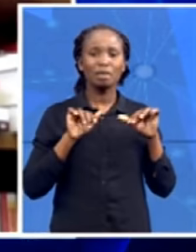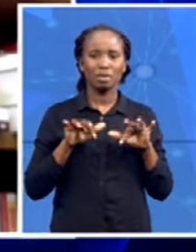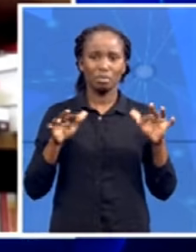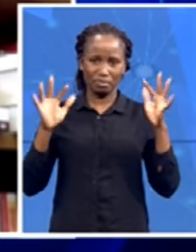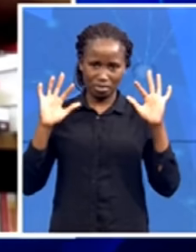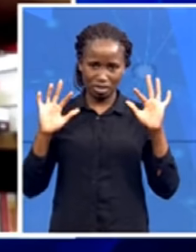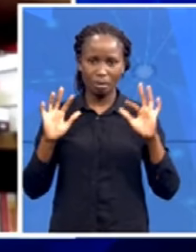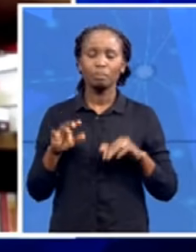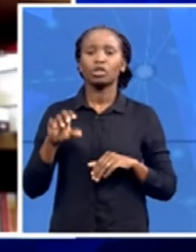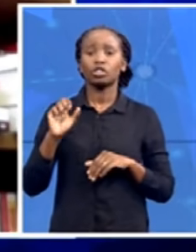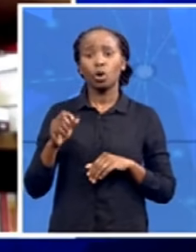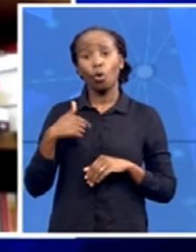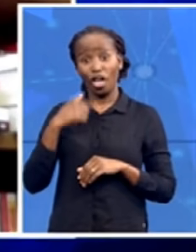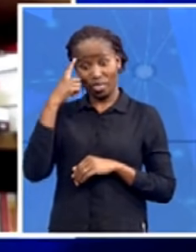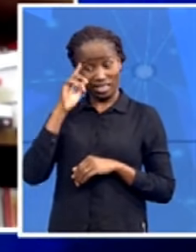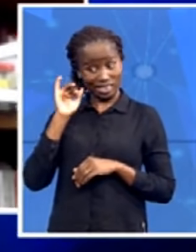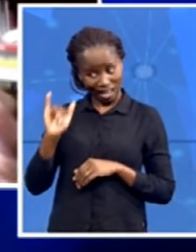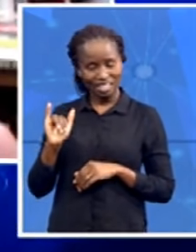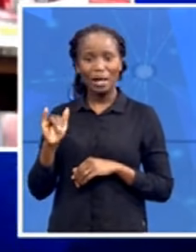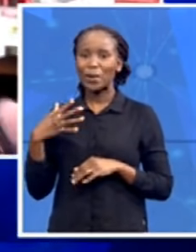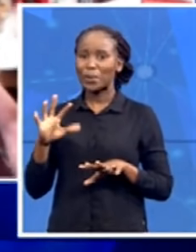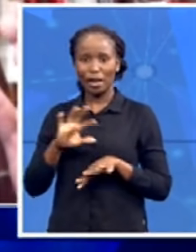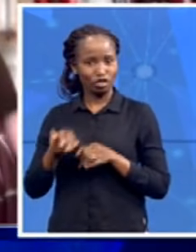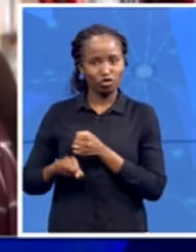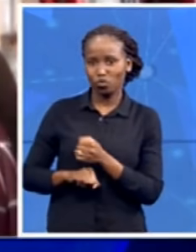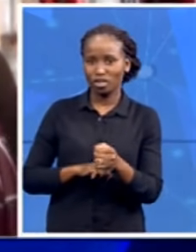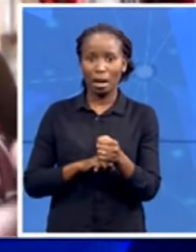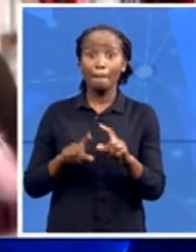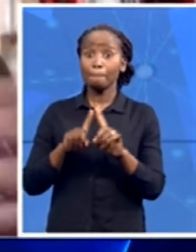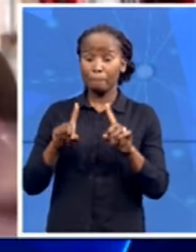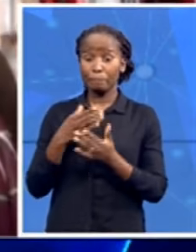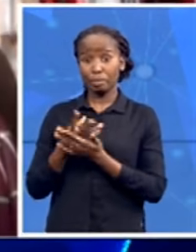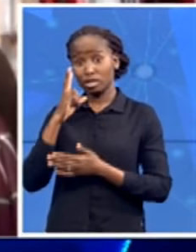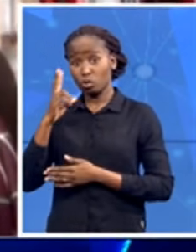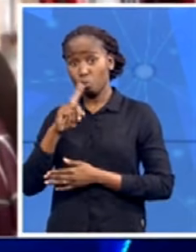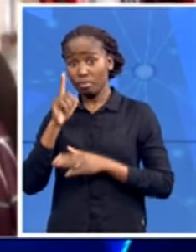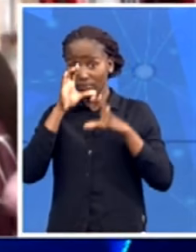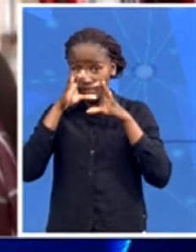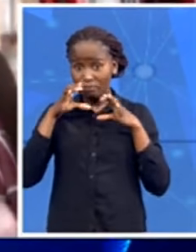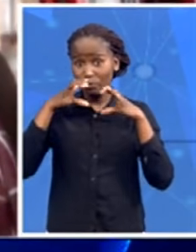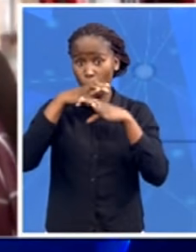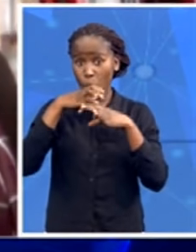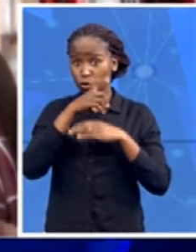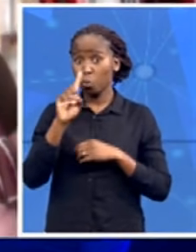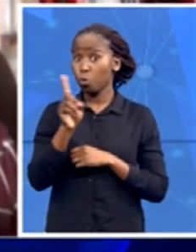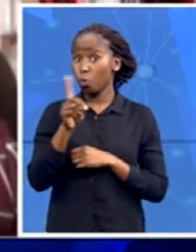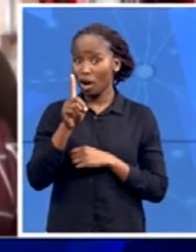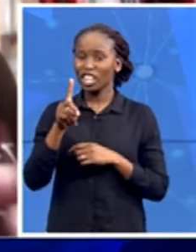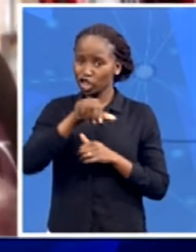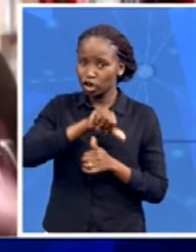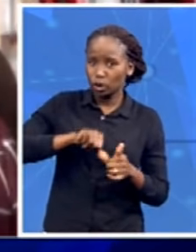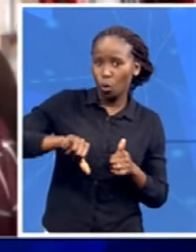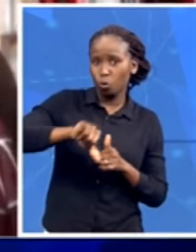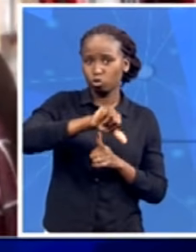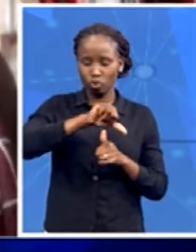strategic. But you can see that the focus is on those social categories that have been